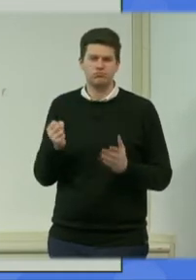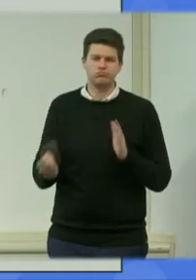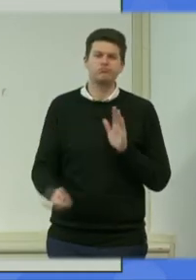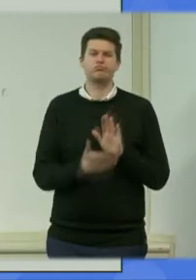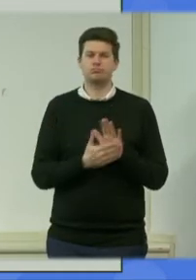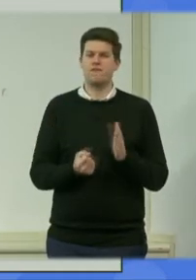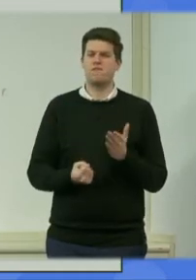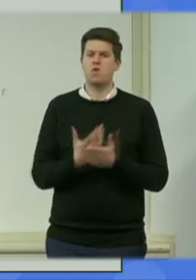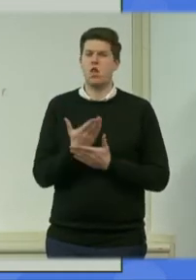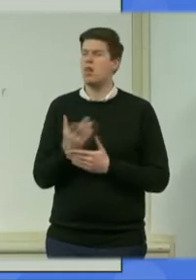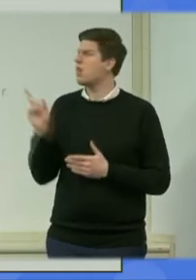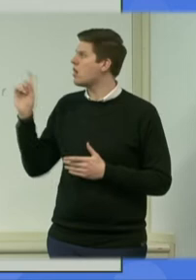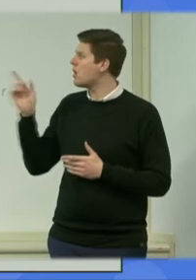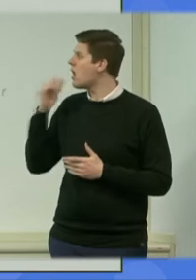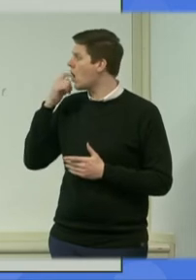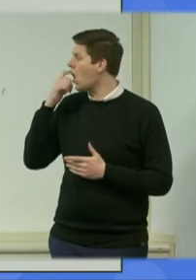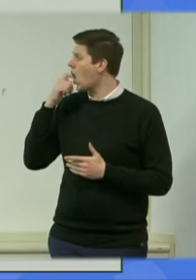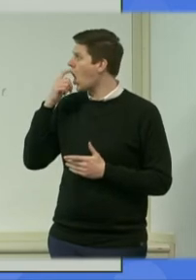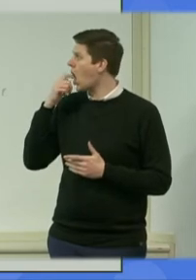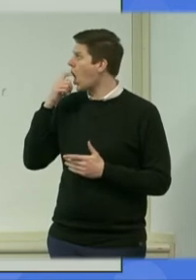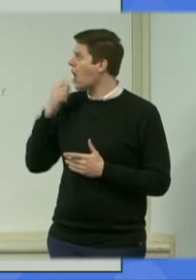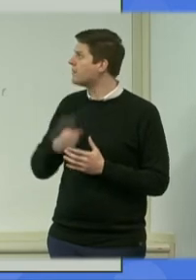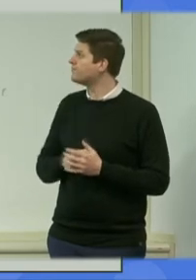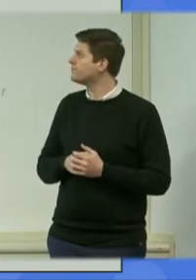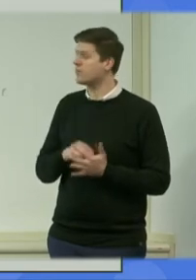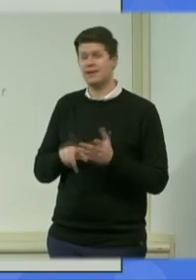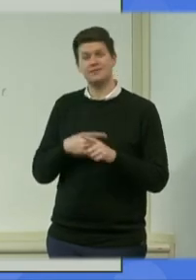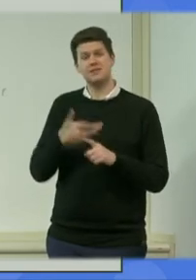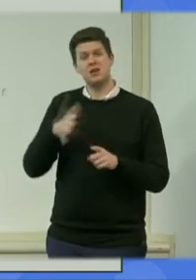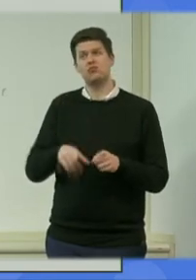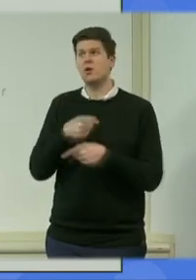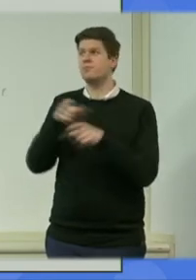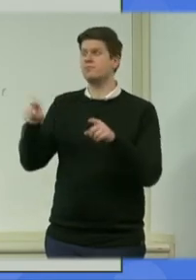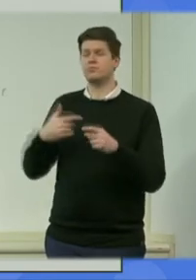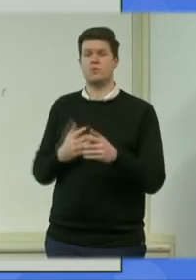show the amount of taxes taken from top earners